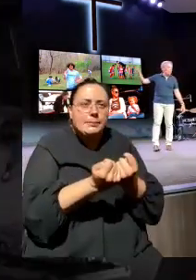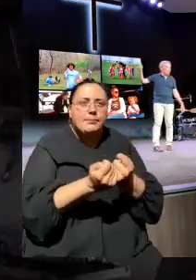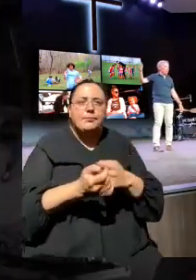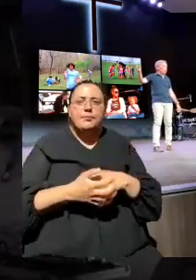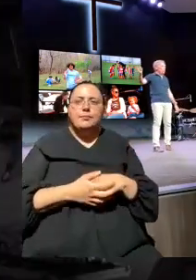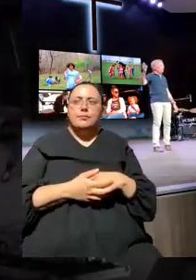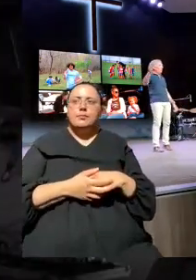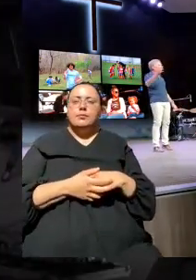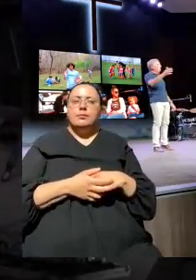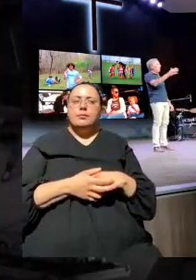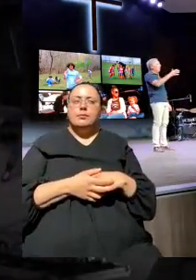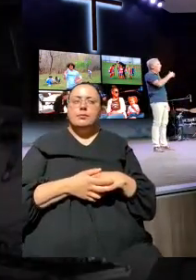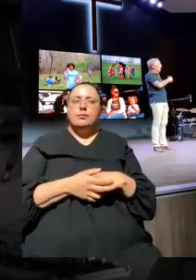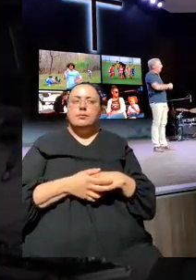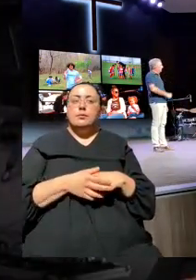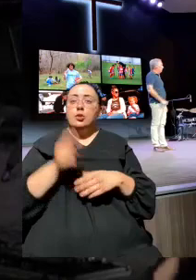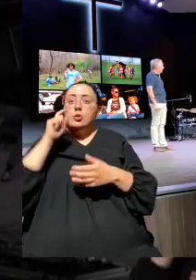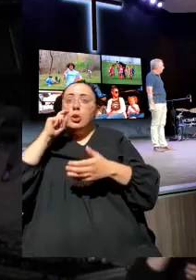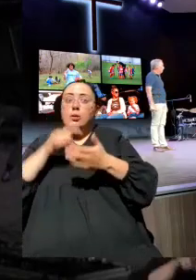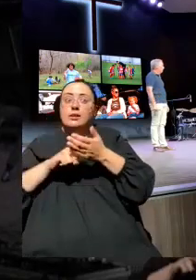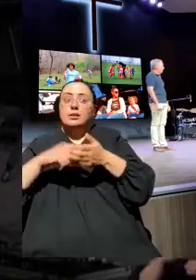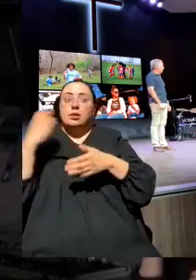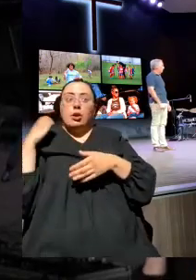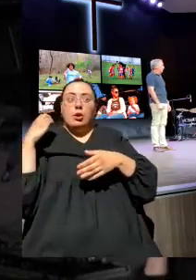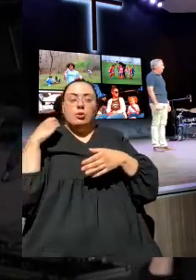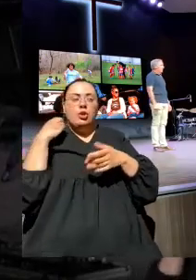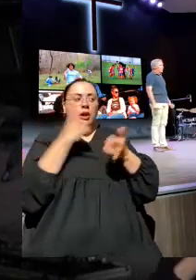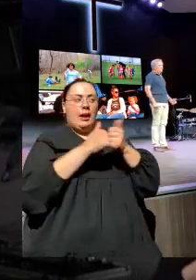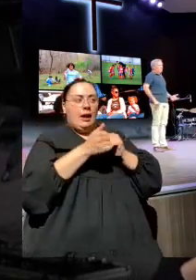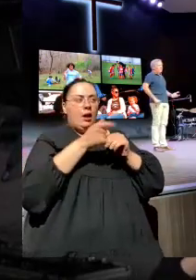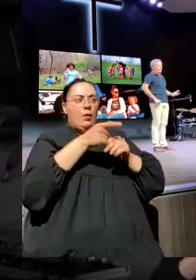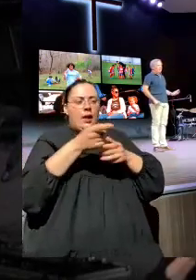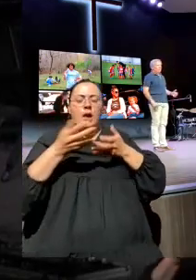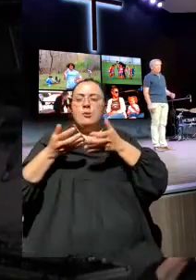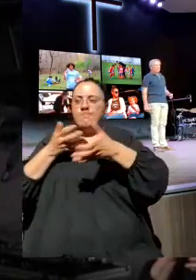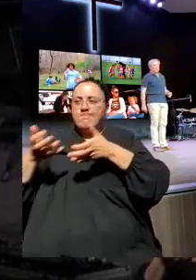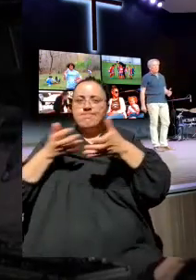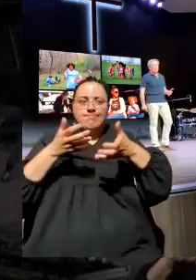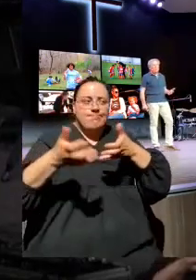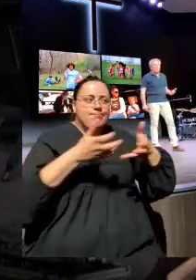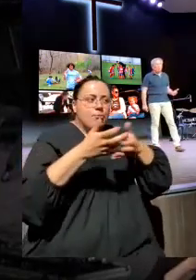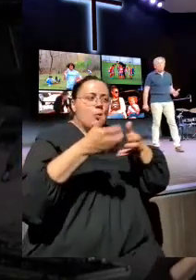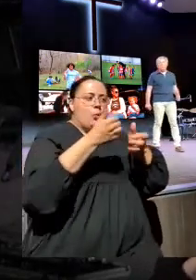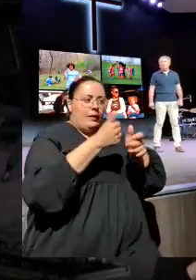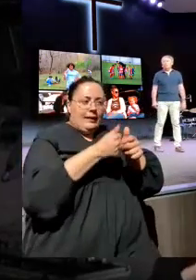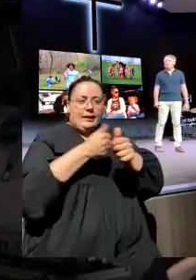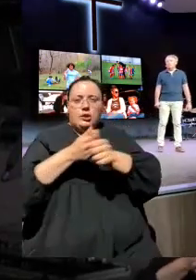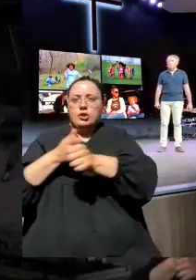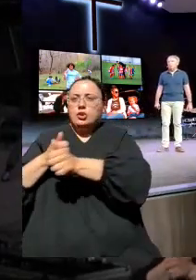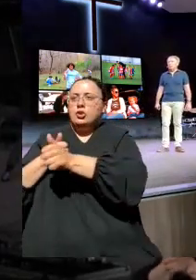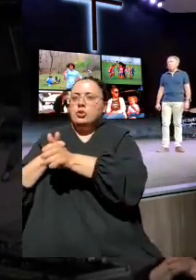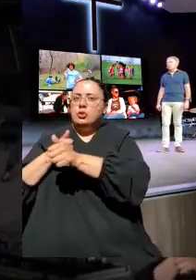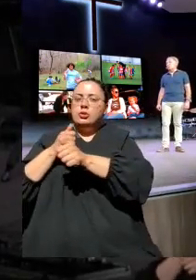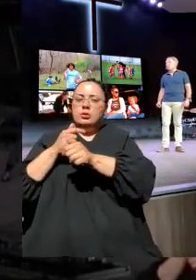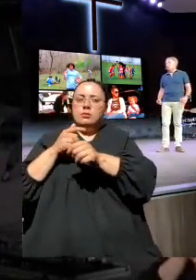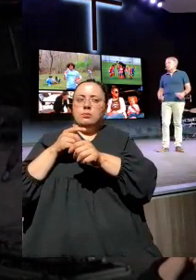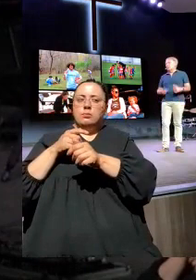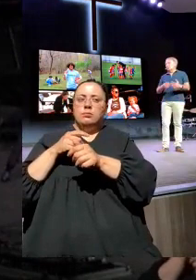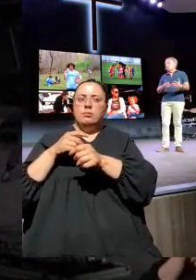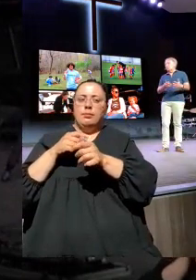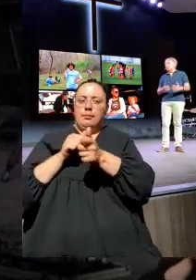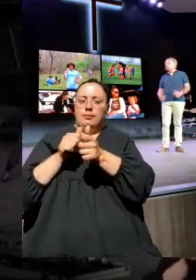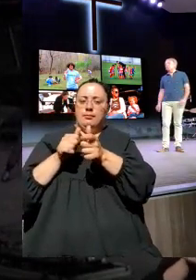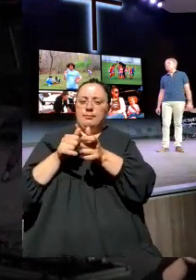the coach treats every member of the team? Sometimes it's how you've learned what fair and unfair is by the way the coach